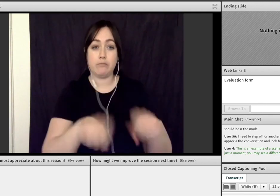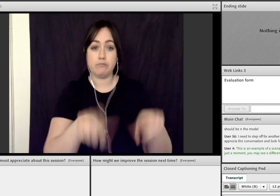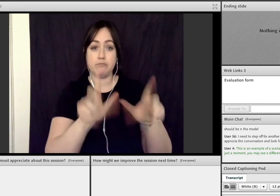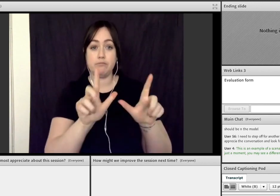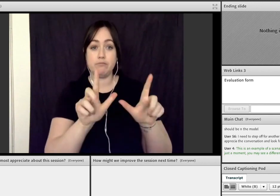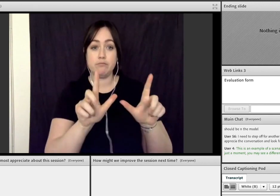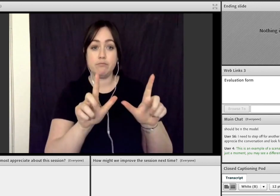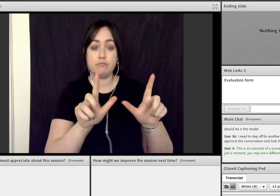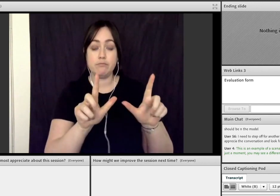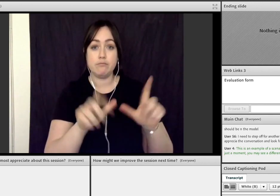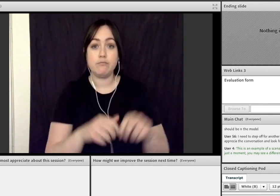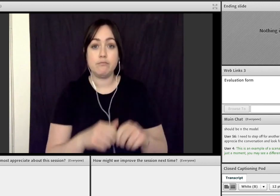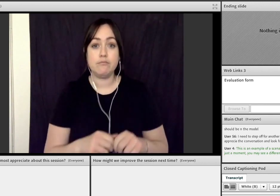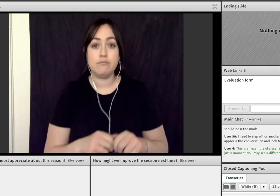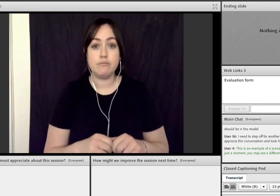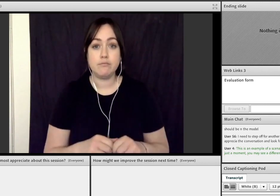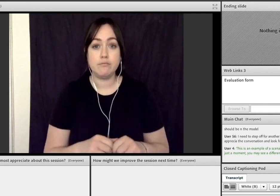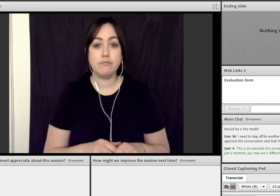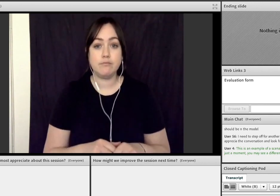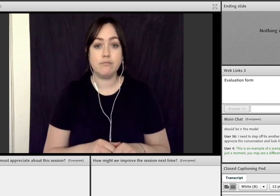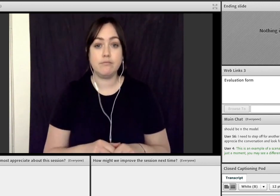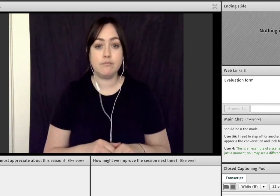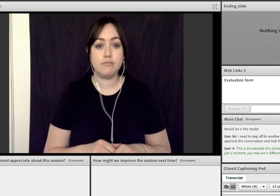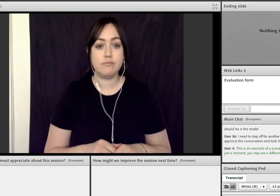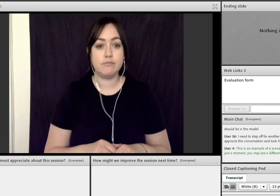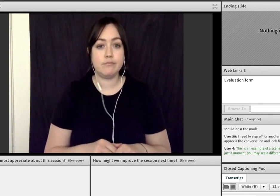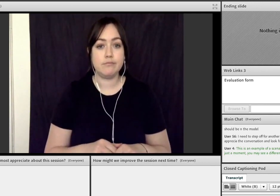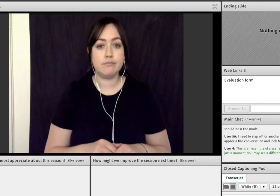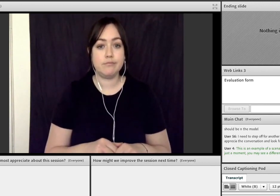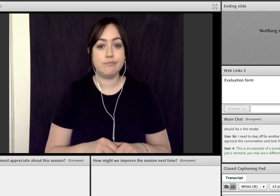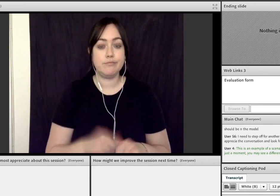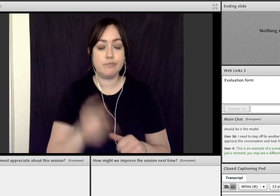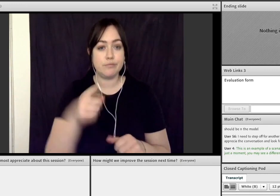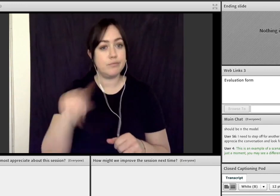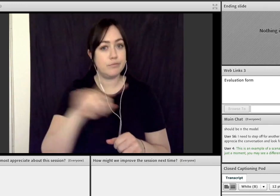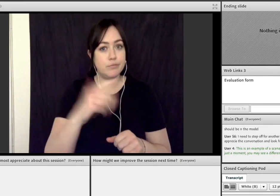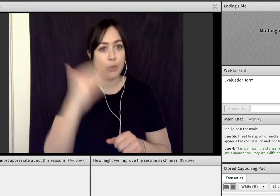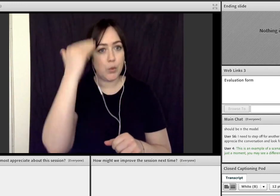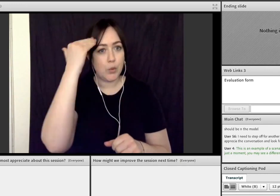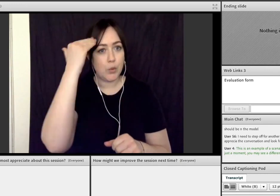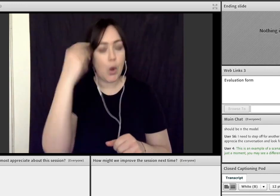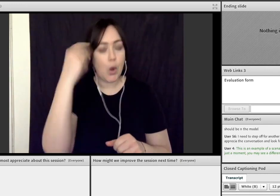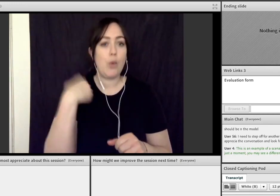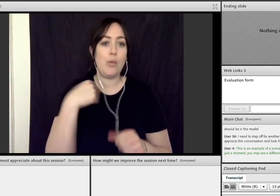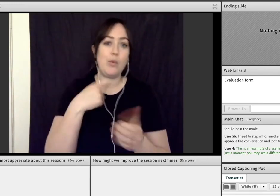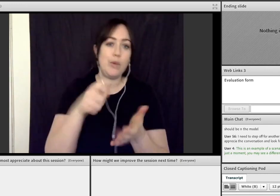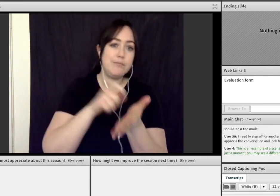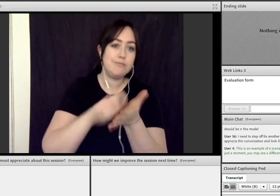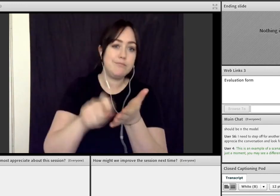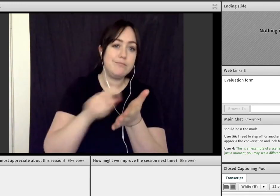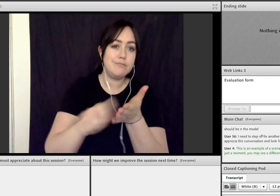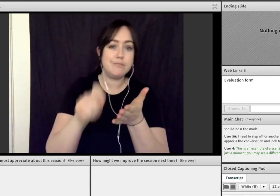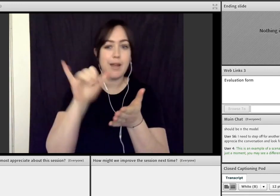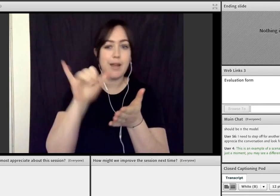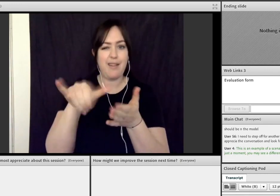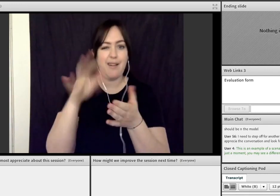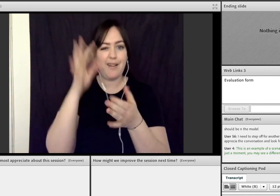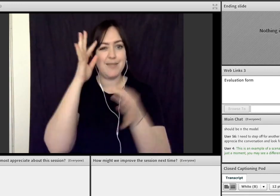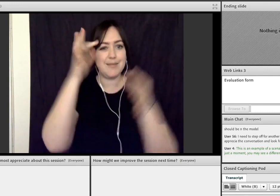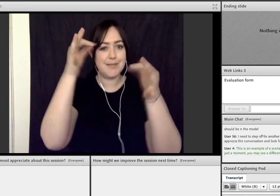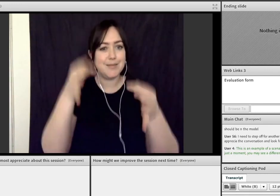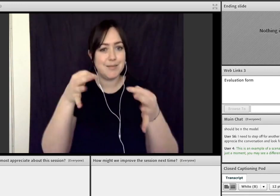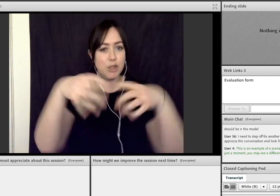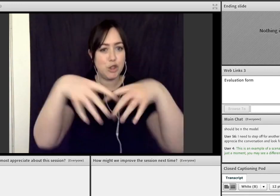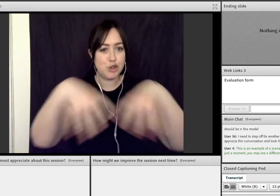go into next steps. So as you know, we drafted a decision tree for your consideration for